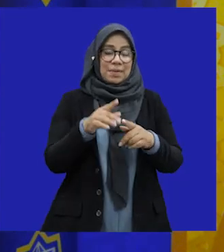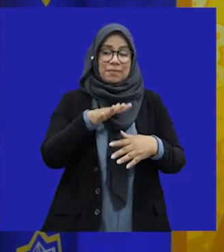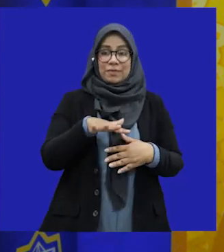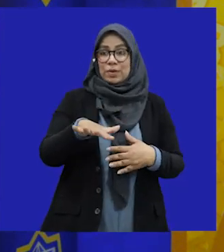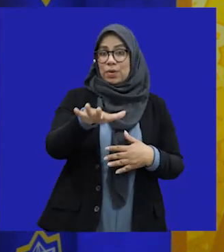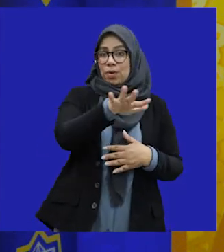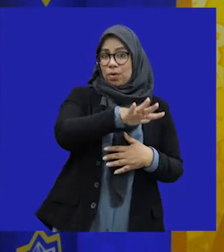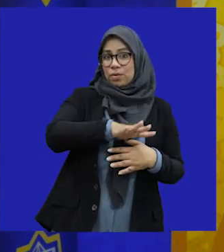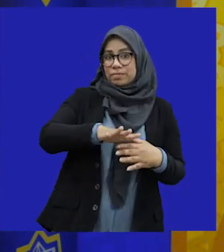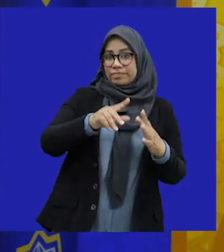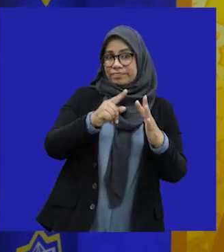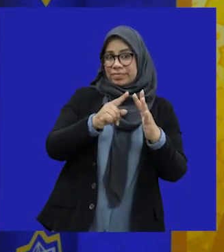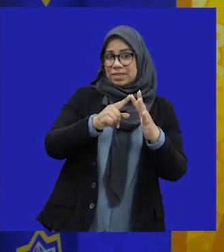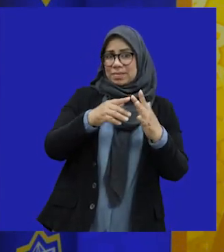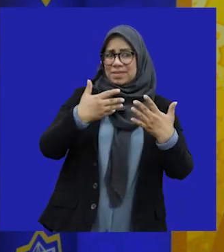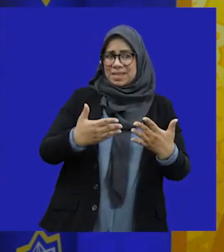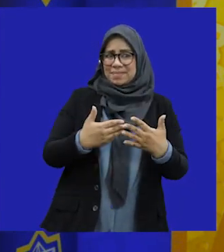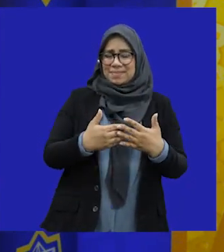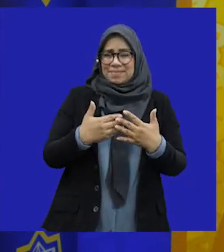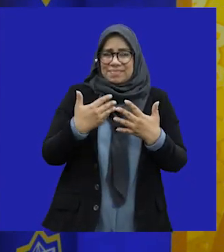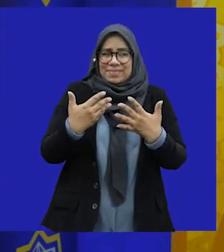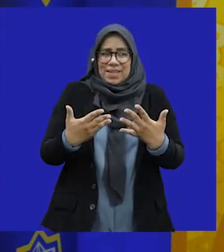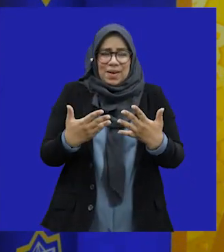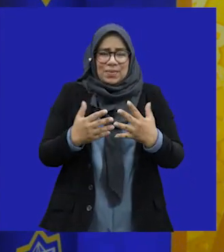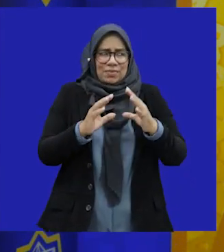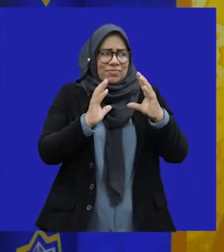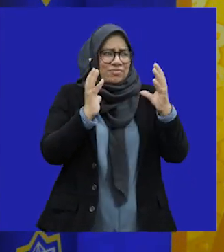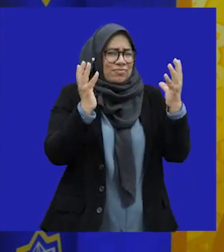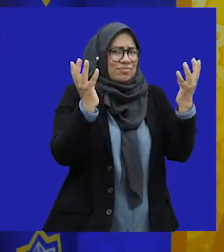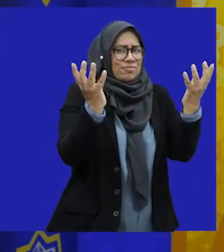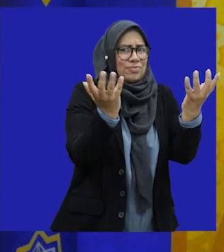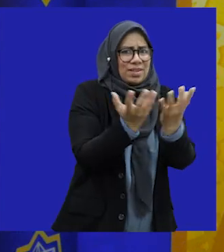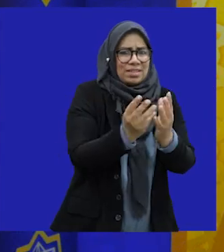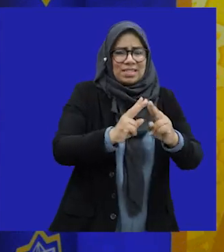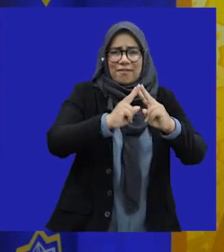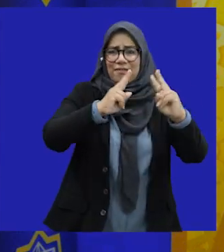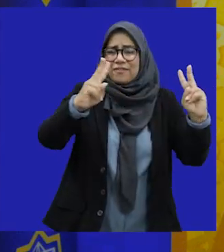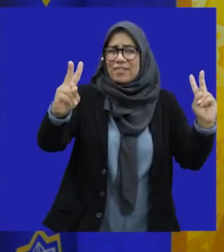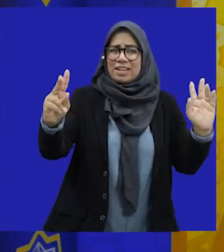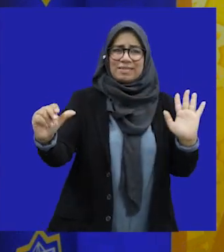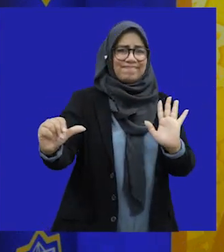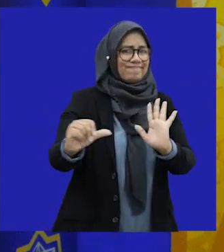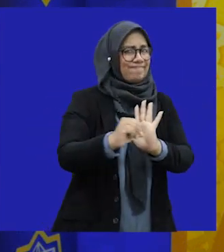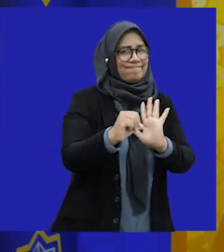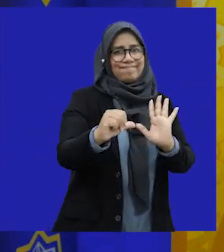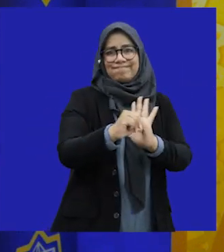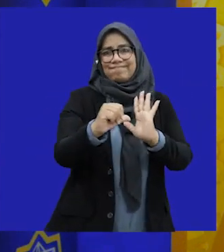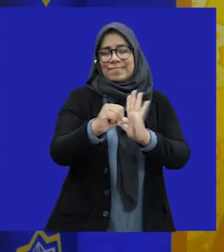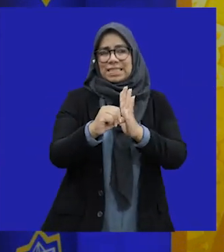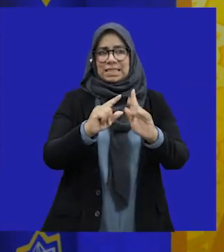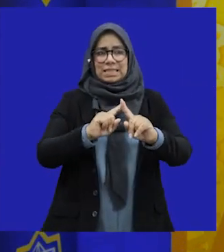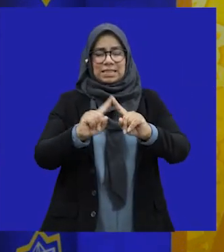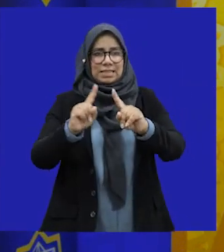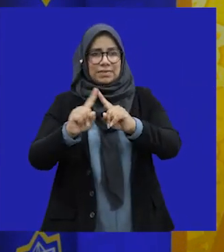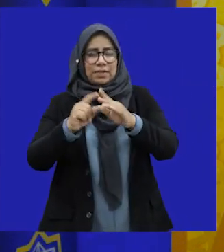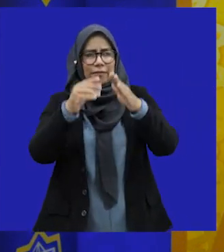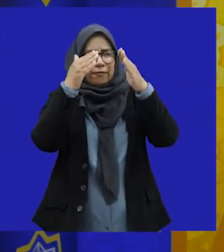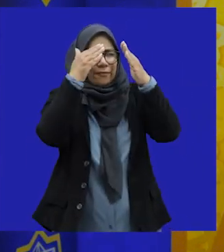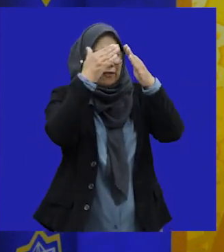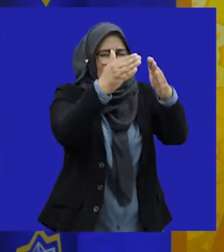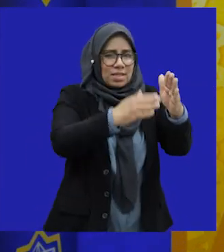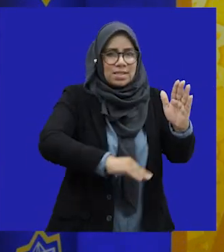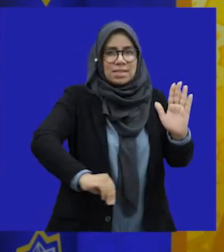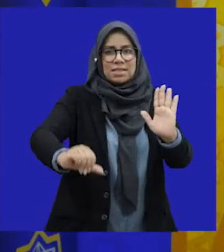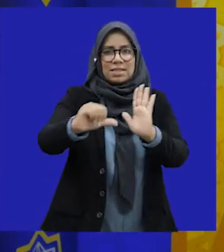as Muslims, in the day of fitna, in today's day where internet and other distractions